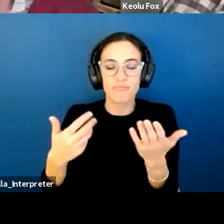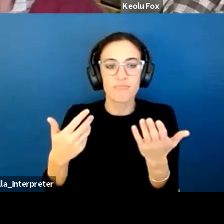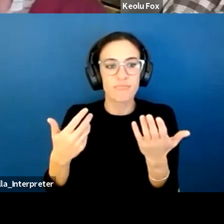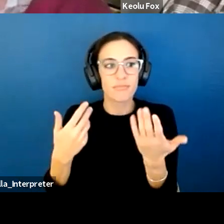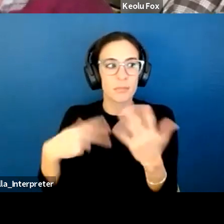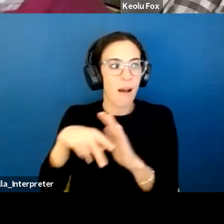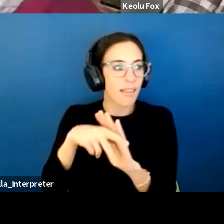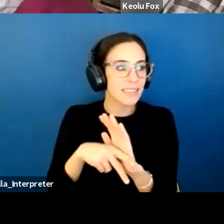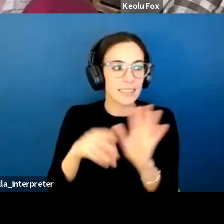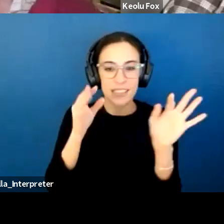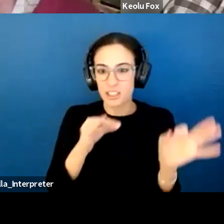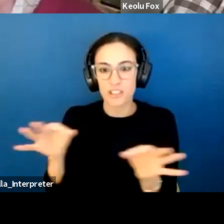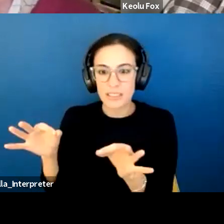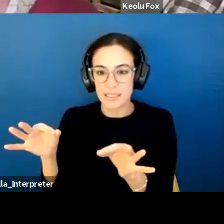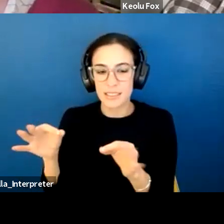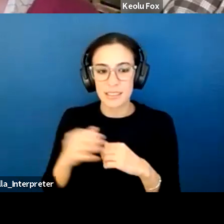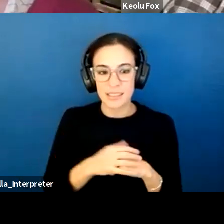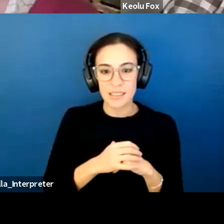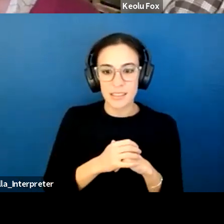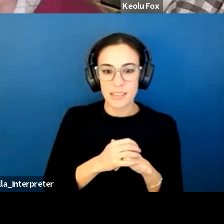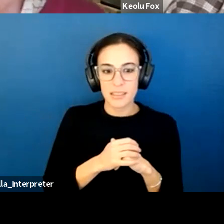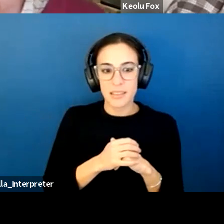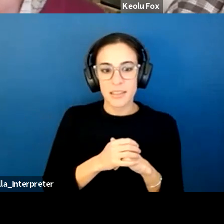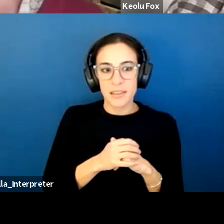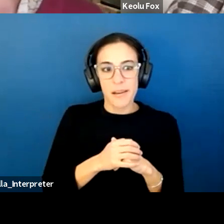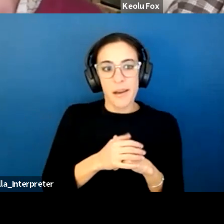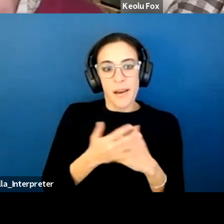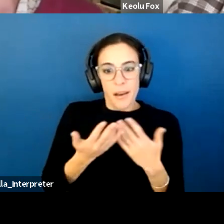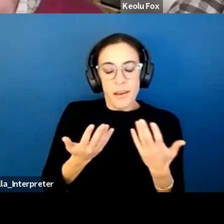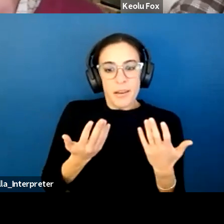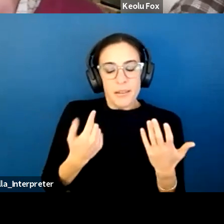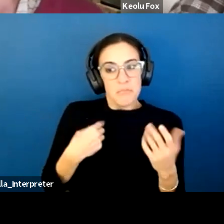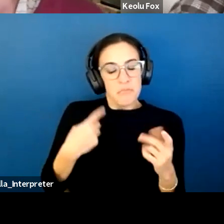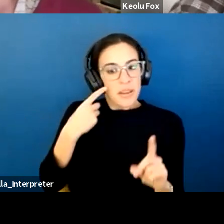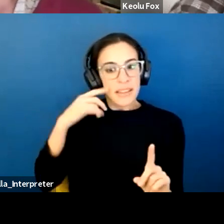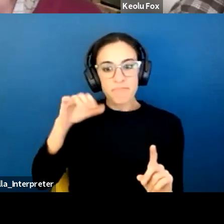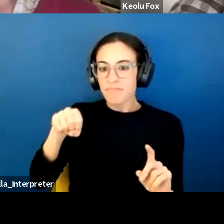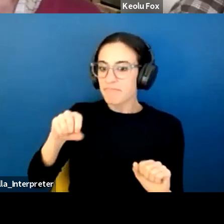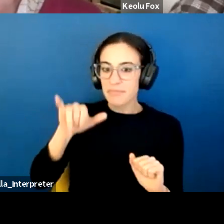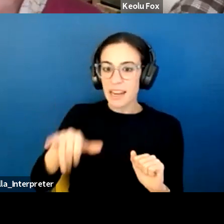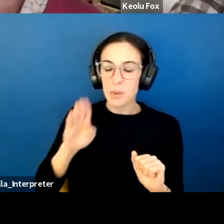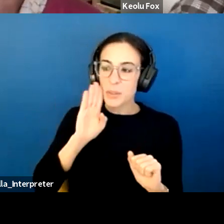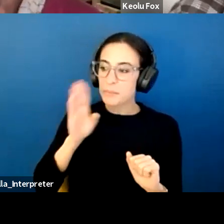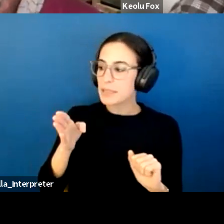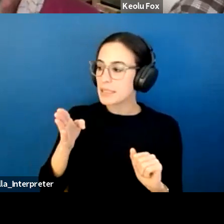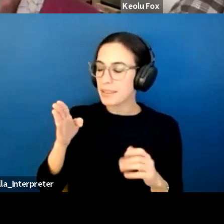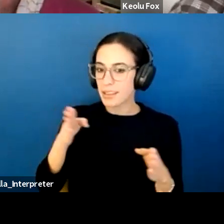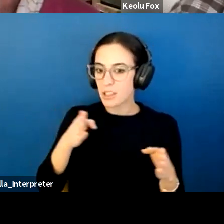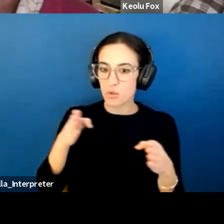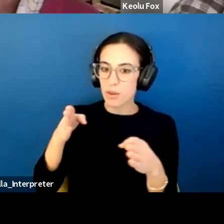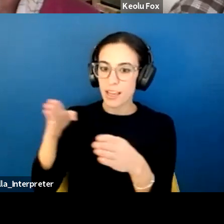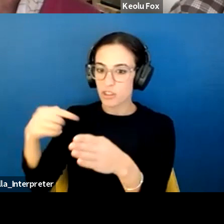right? And so yeah, I mean, I think that would be sort of the direction that I